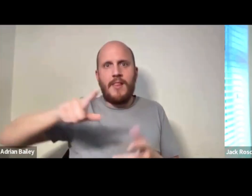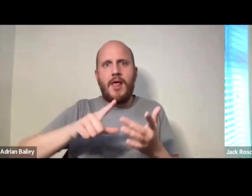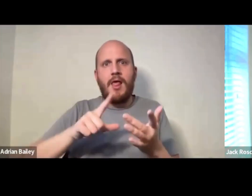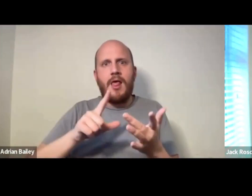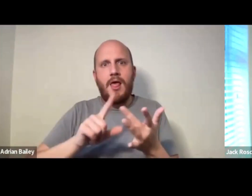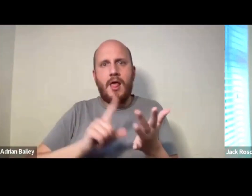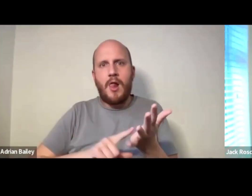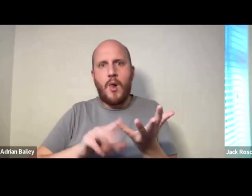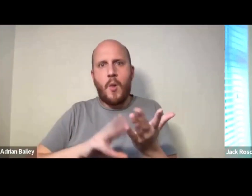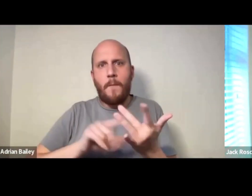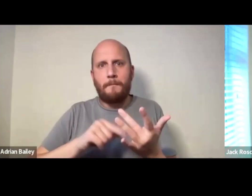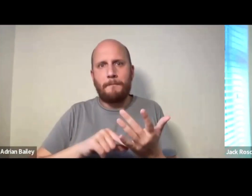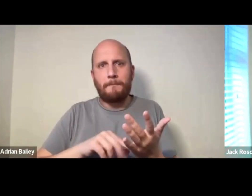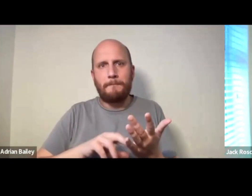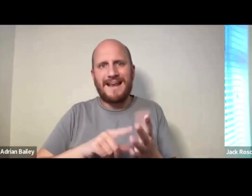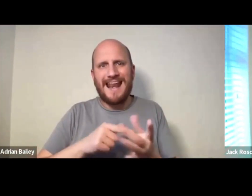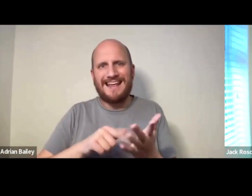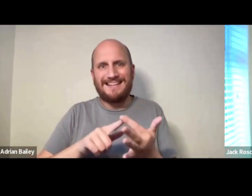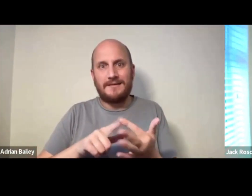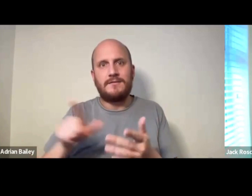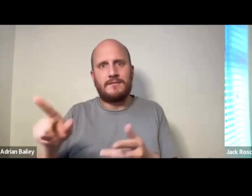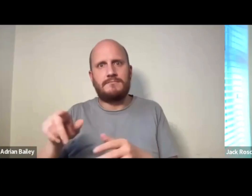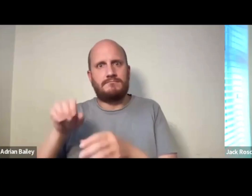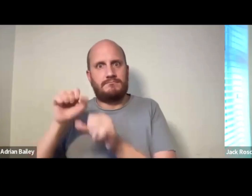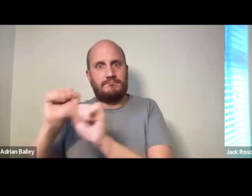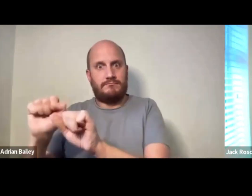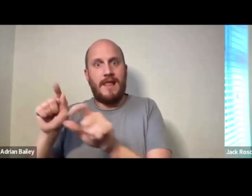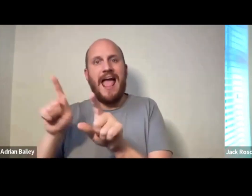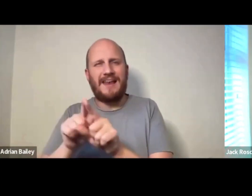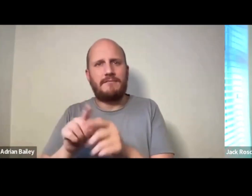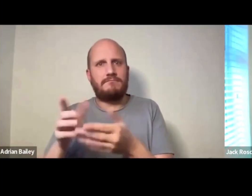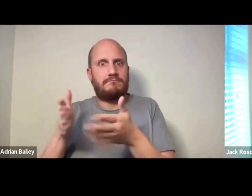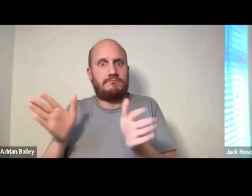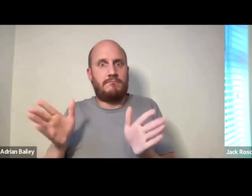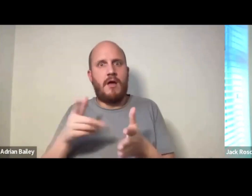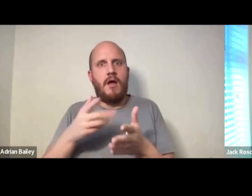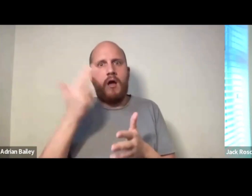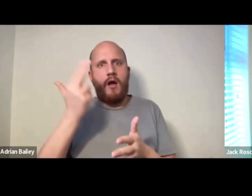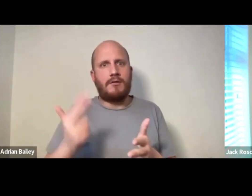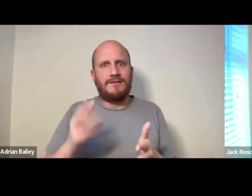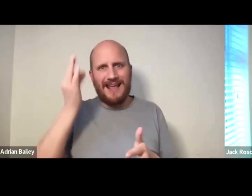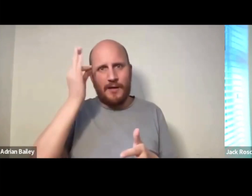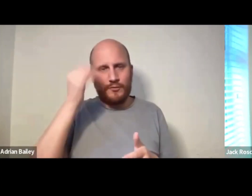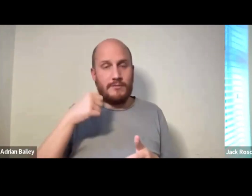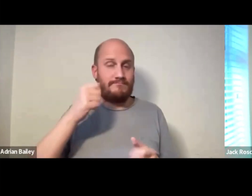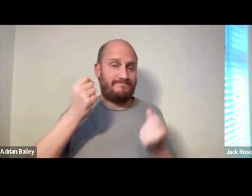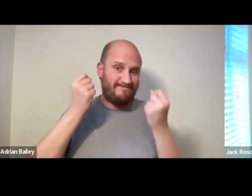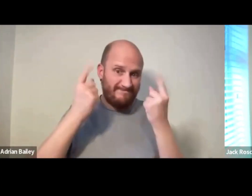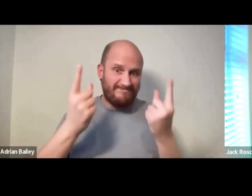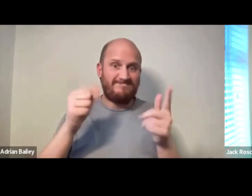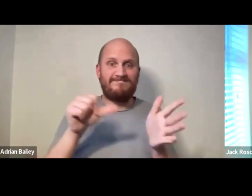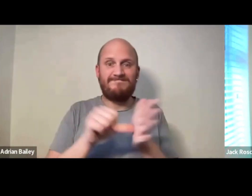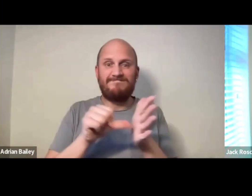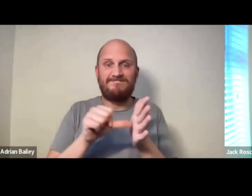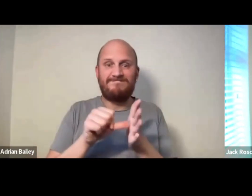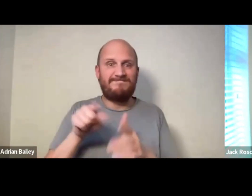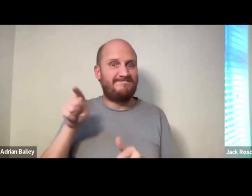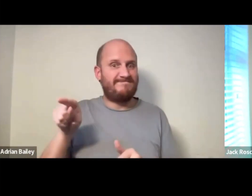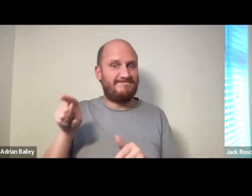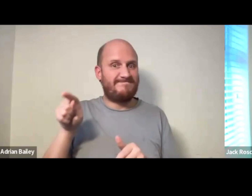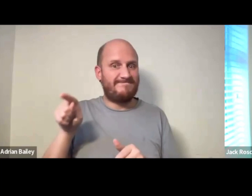Arts Council and the wider Arts Council that there are challenges in certain situations with the tool, with the